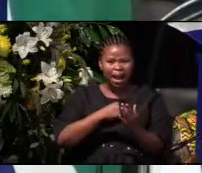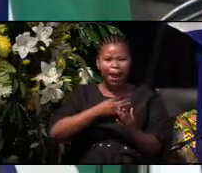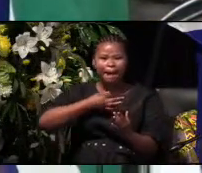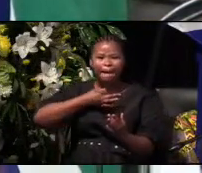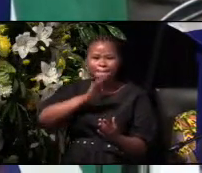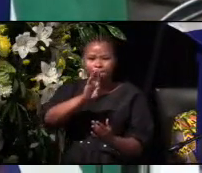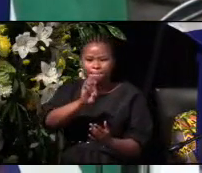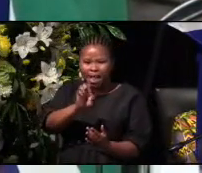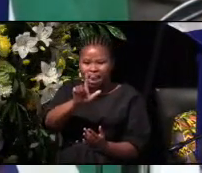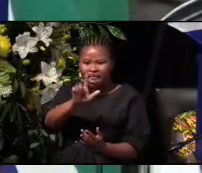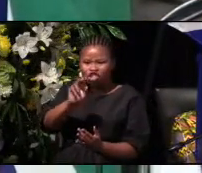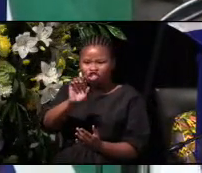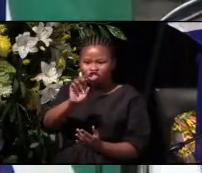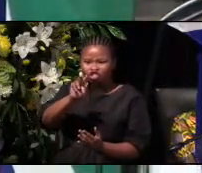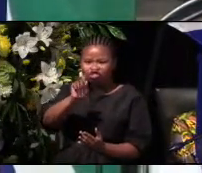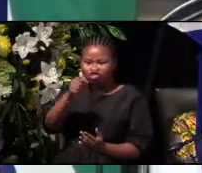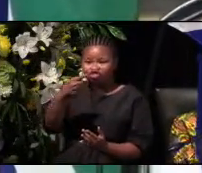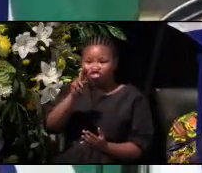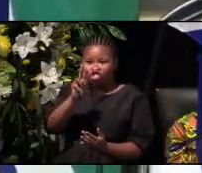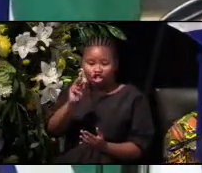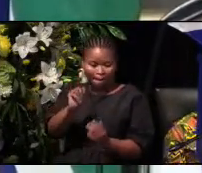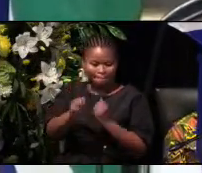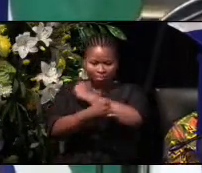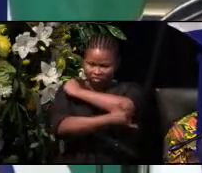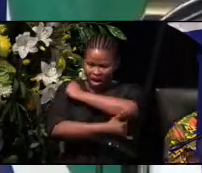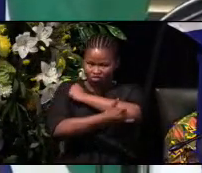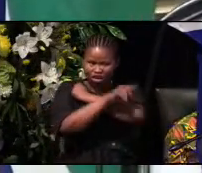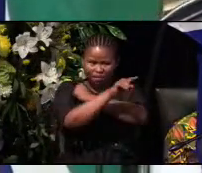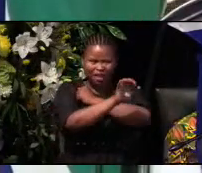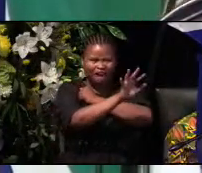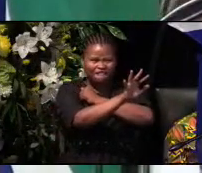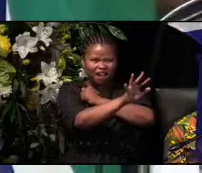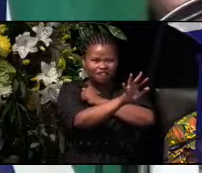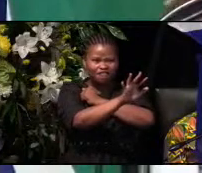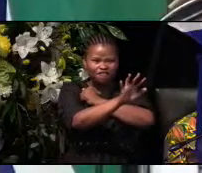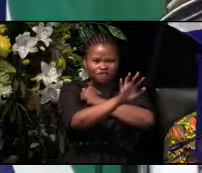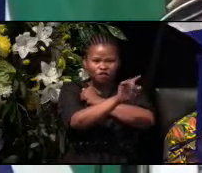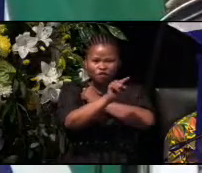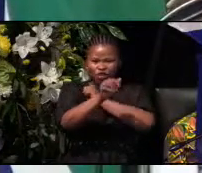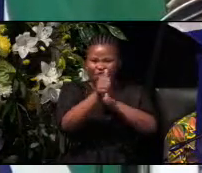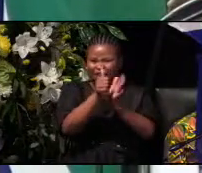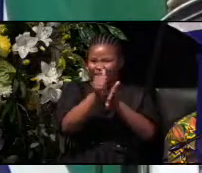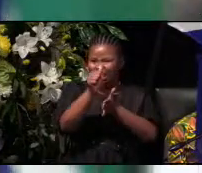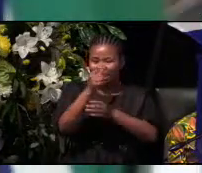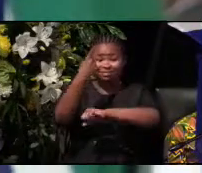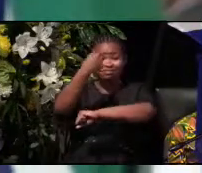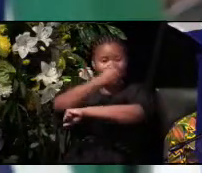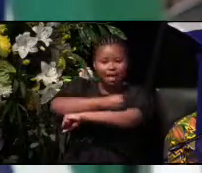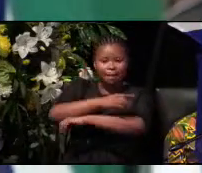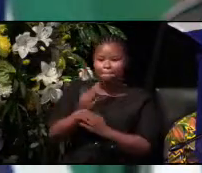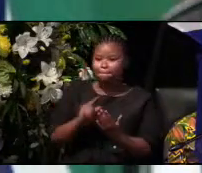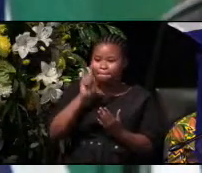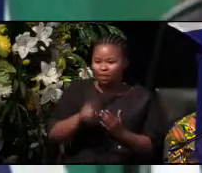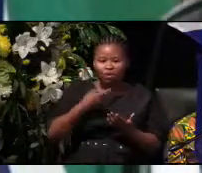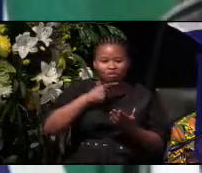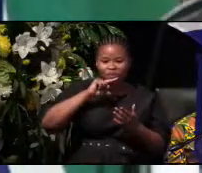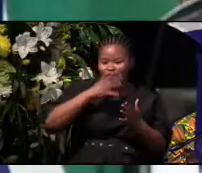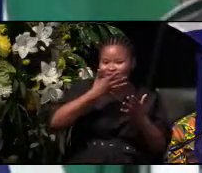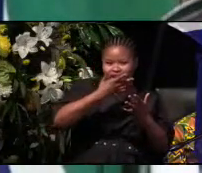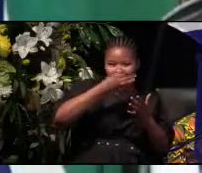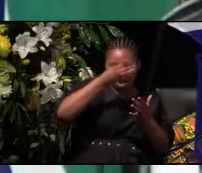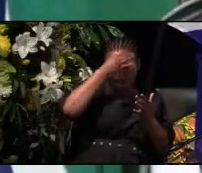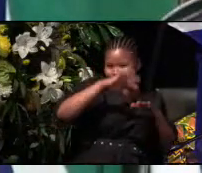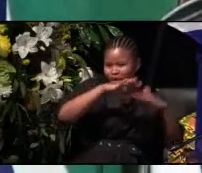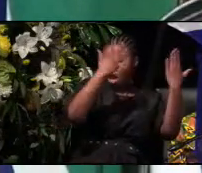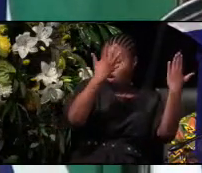they went on for 540 something days without any government but Services continued